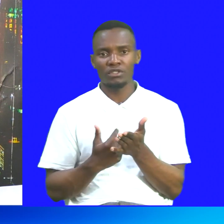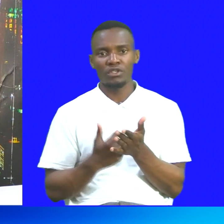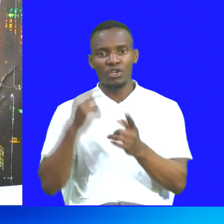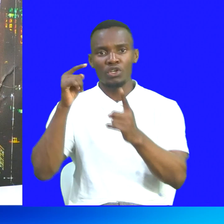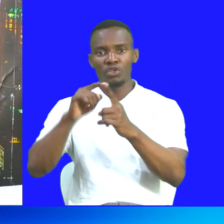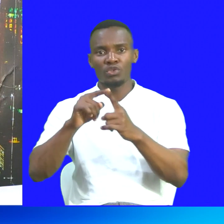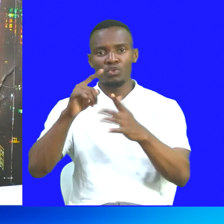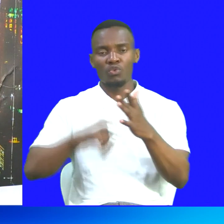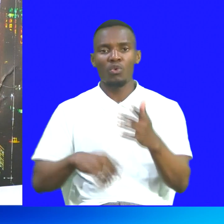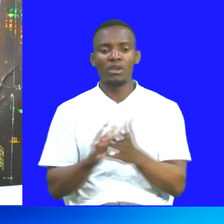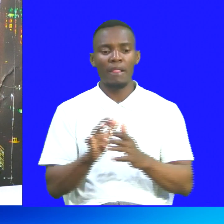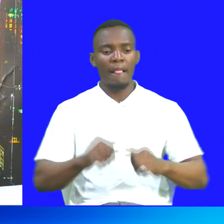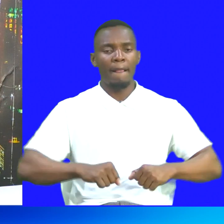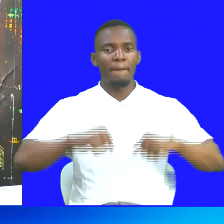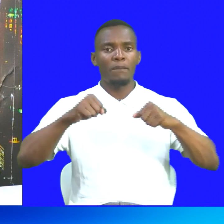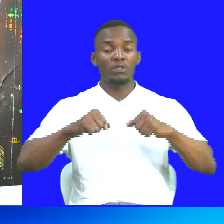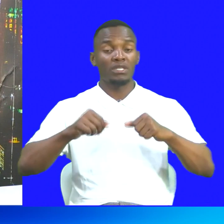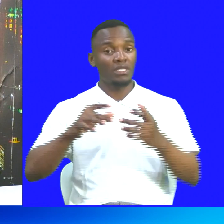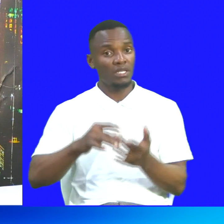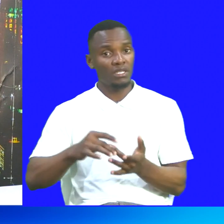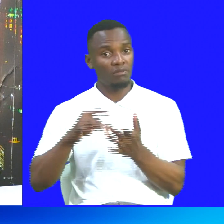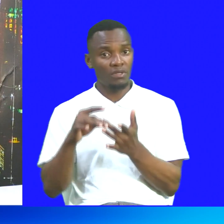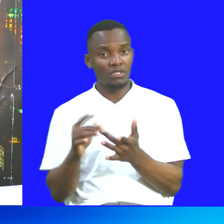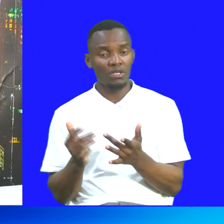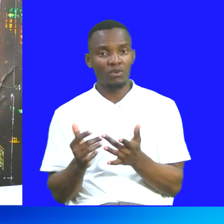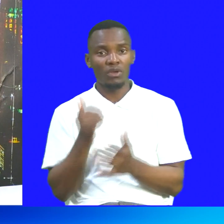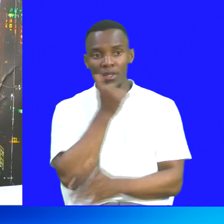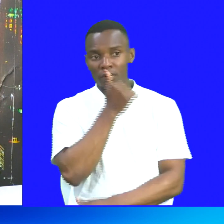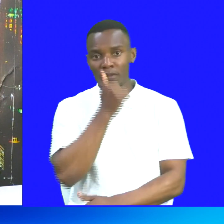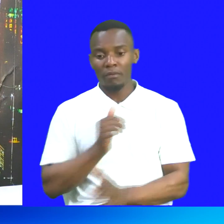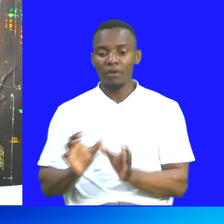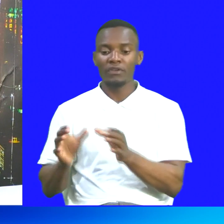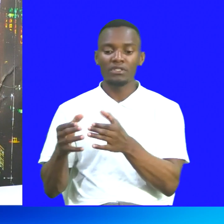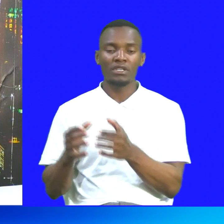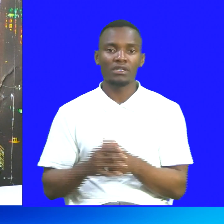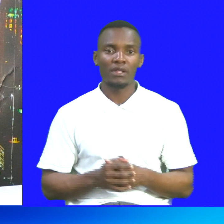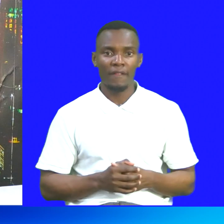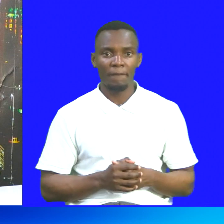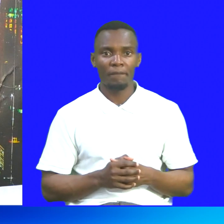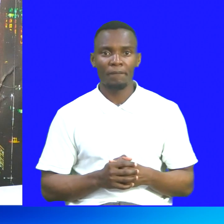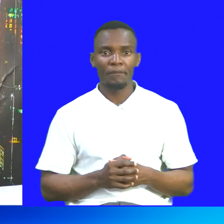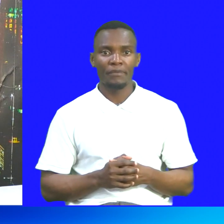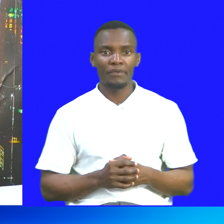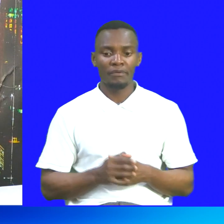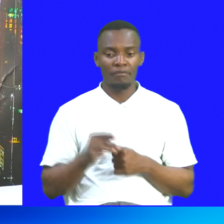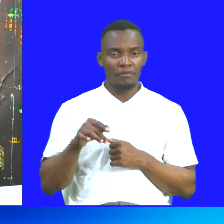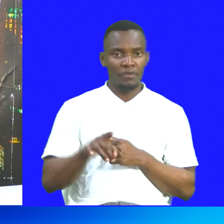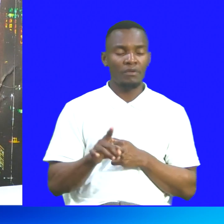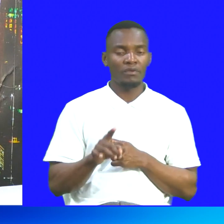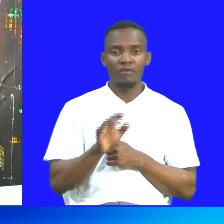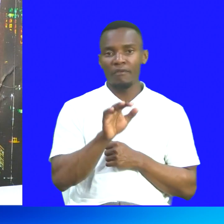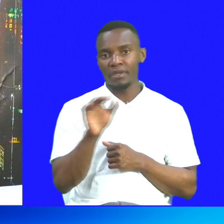to employers, especially the private sector, which are being